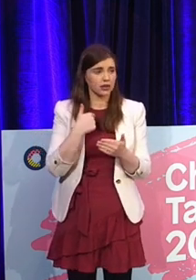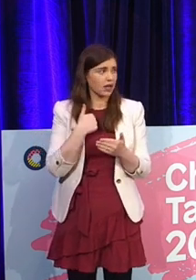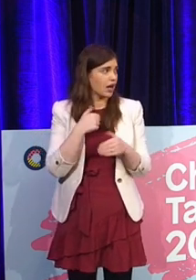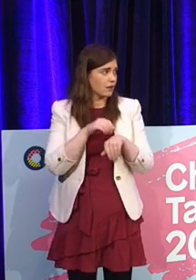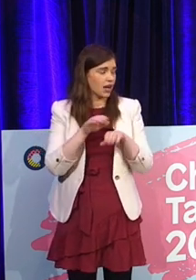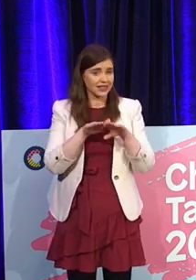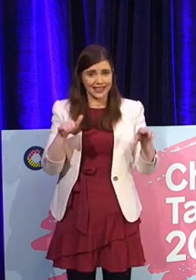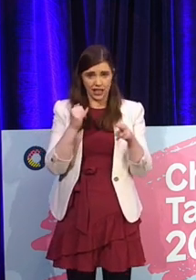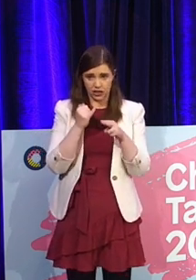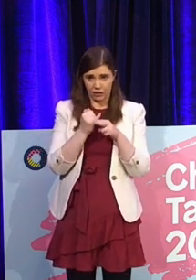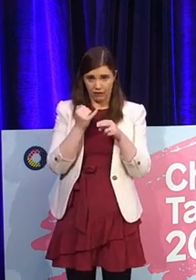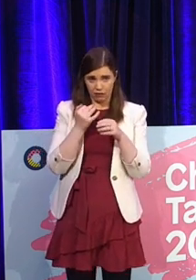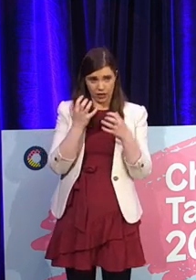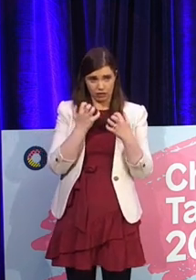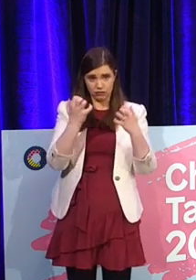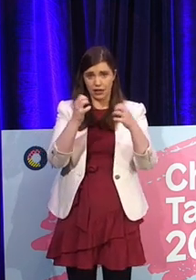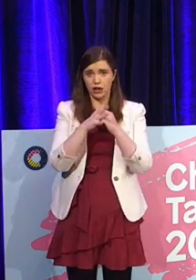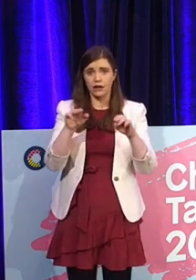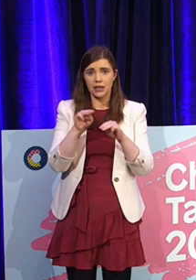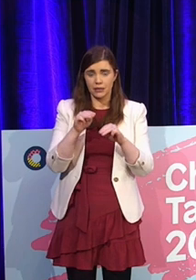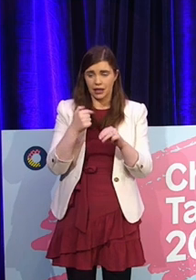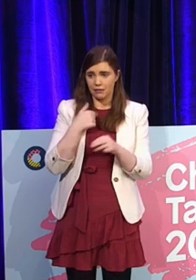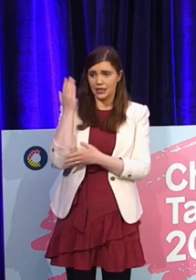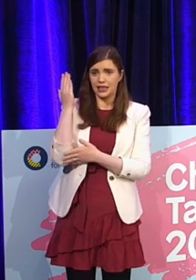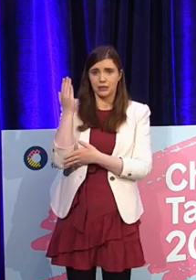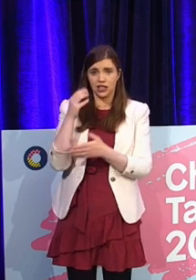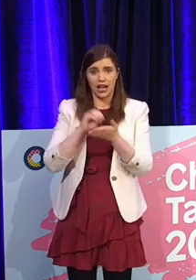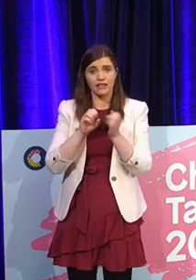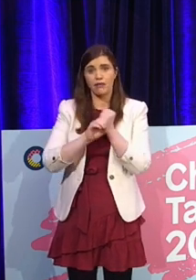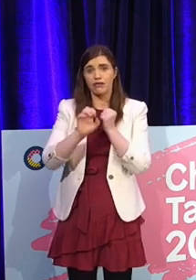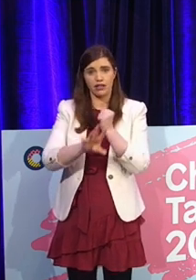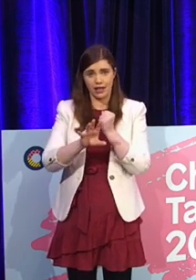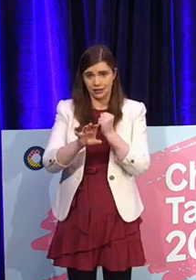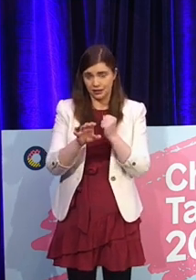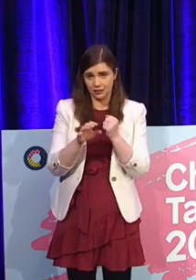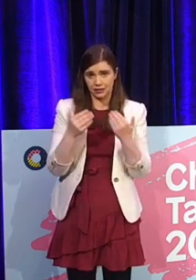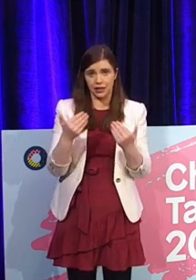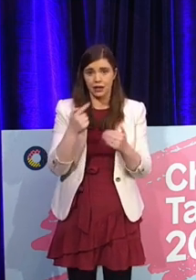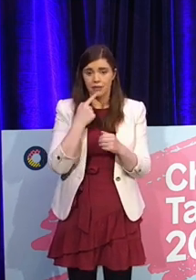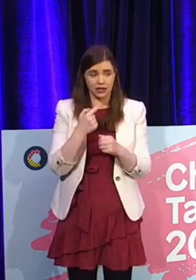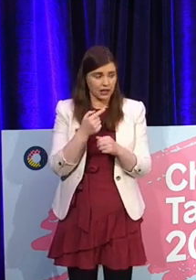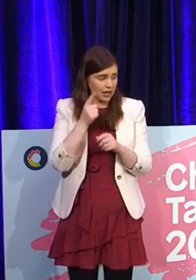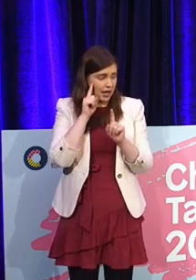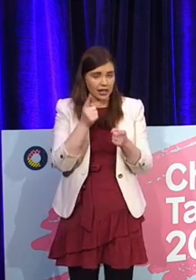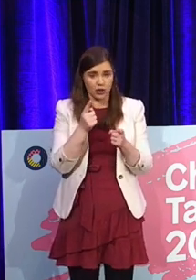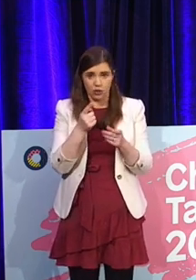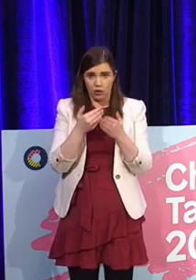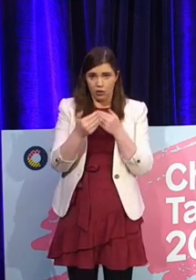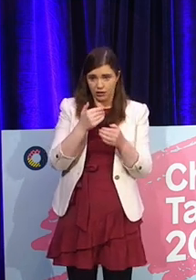stage in front of a crowd of people giving a speech and having it broadcast. I don't know what my future exactly